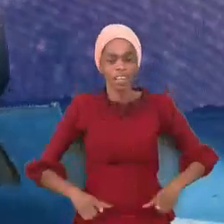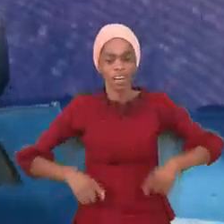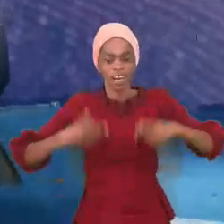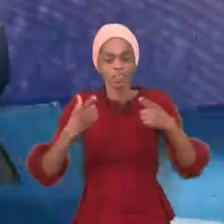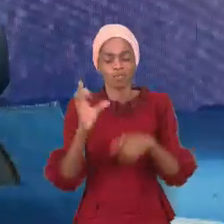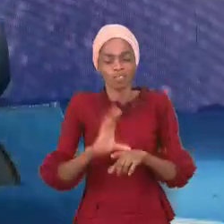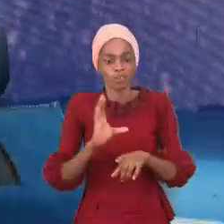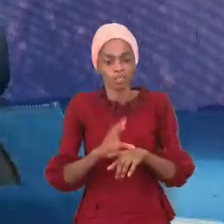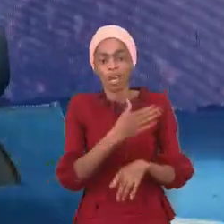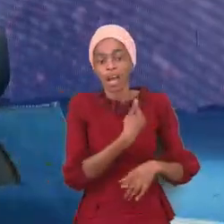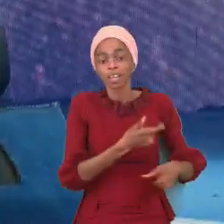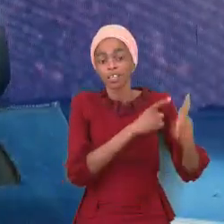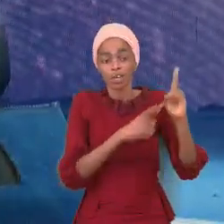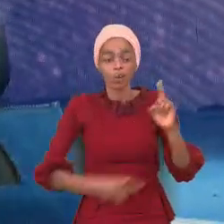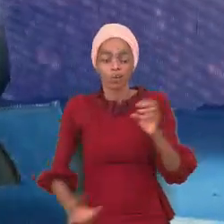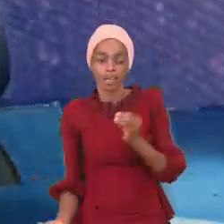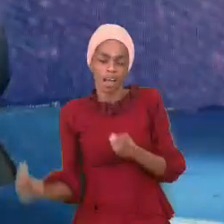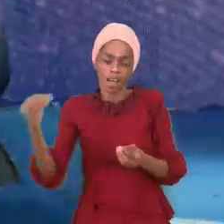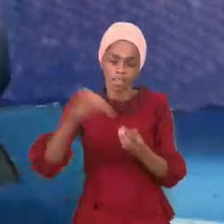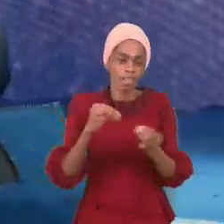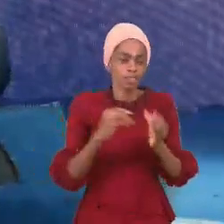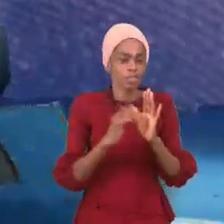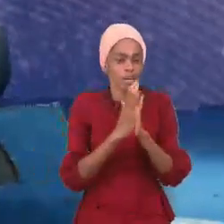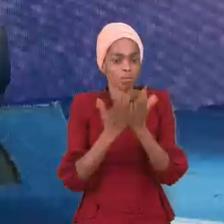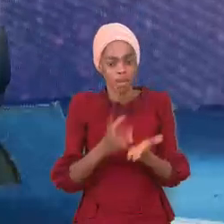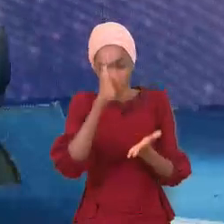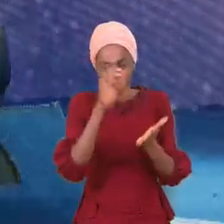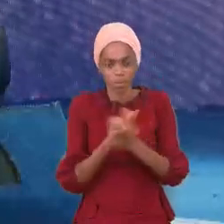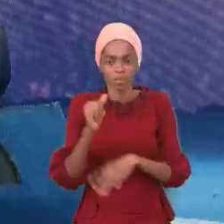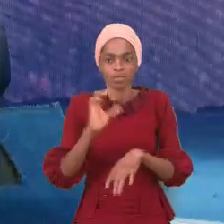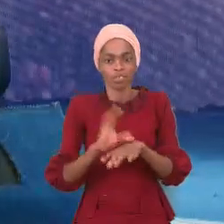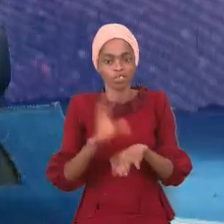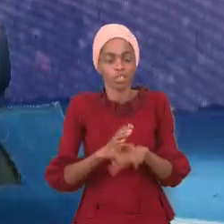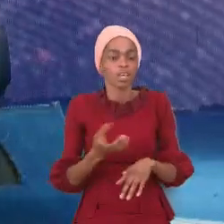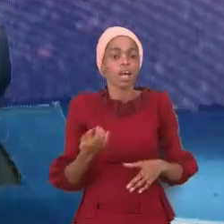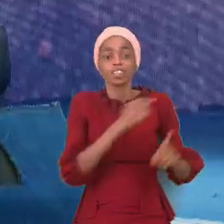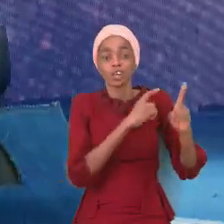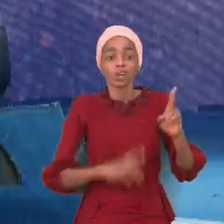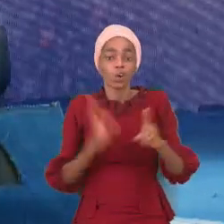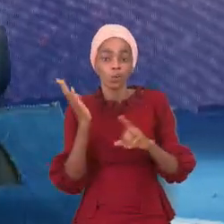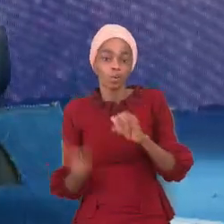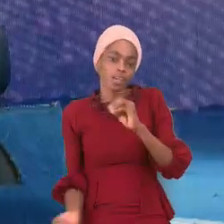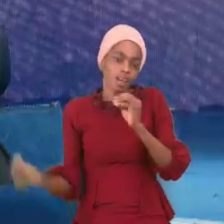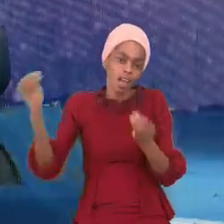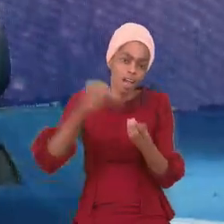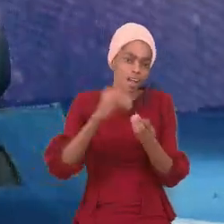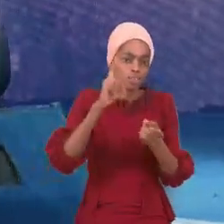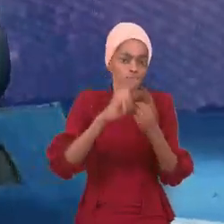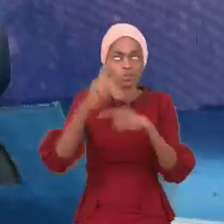the Lord added to the Bible believing church. The Lord will add you to his